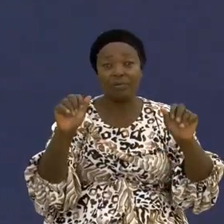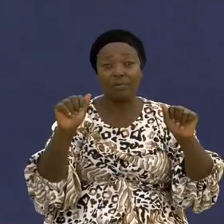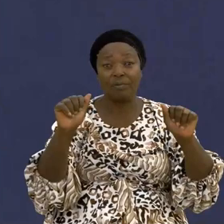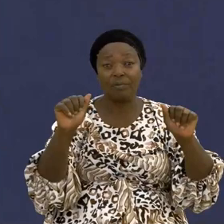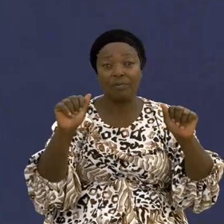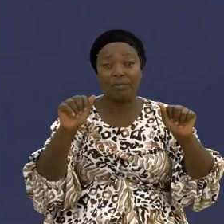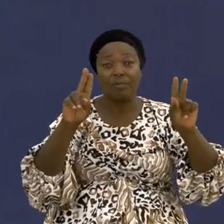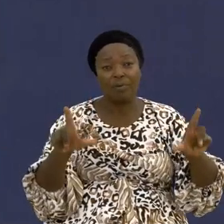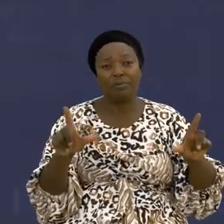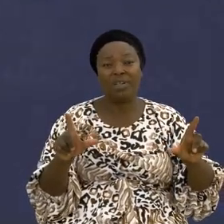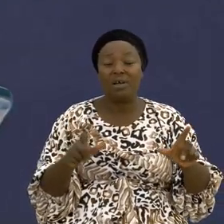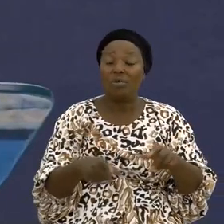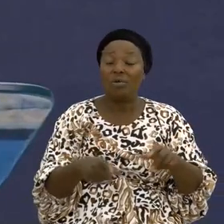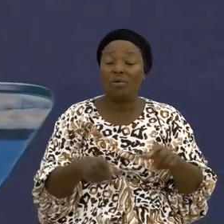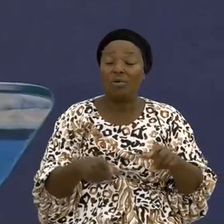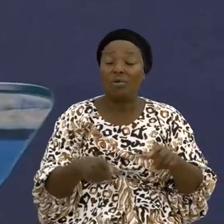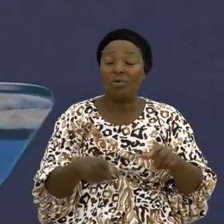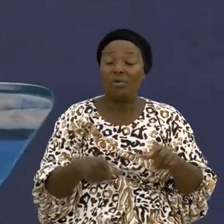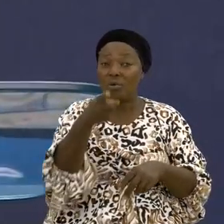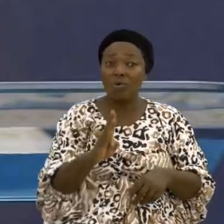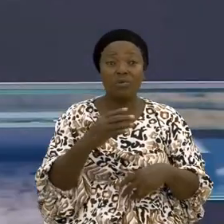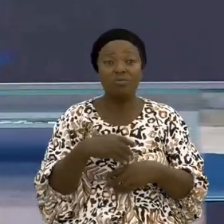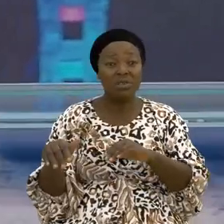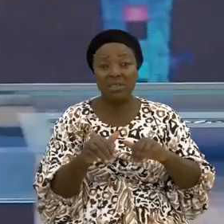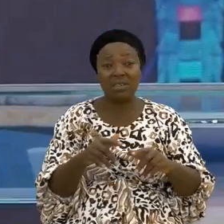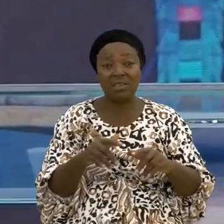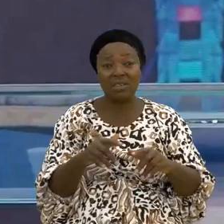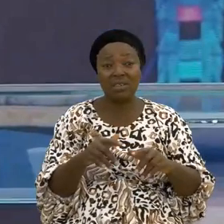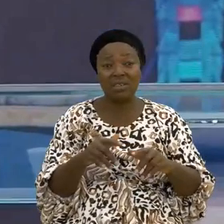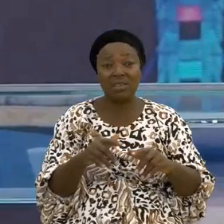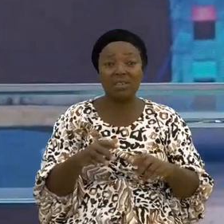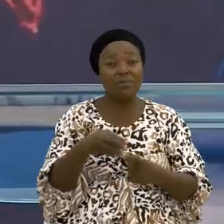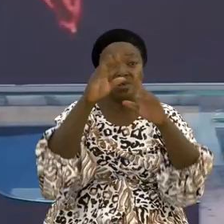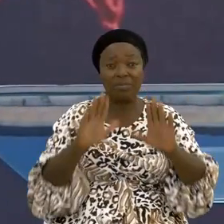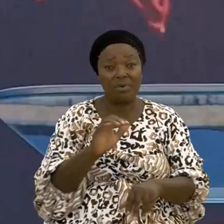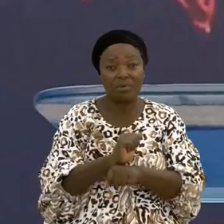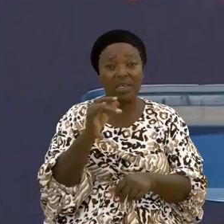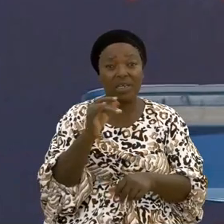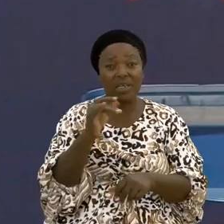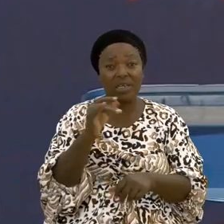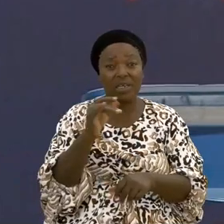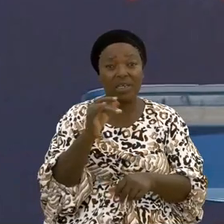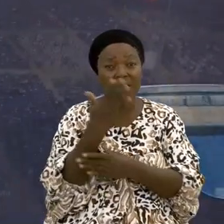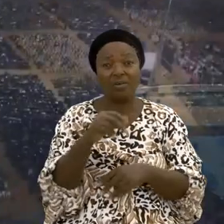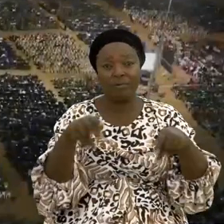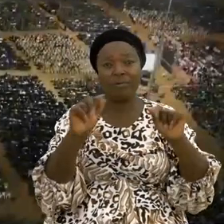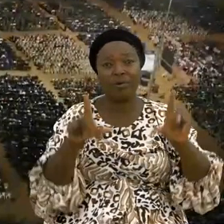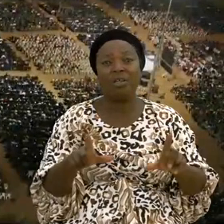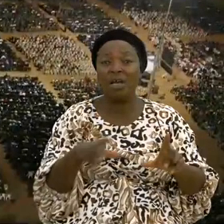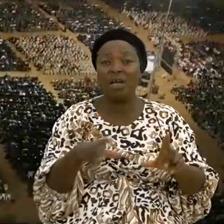special miracles by the hand of Paul. And tonight, special miracle.